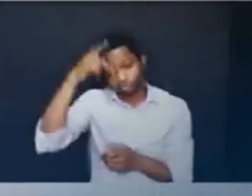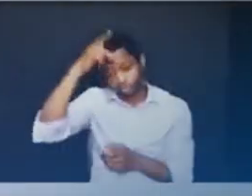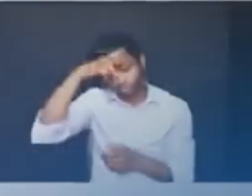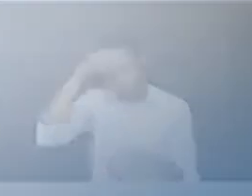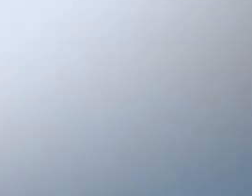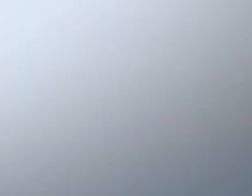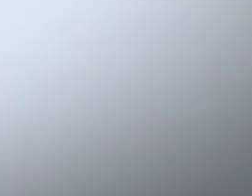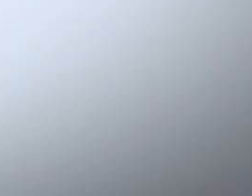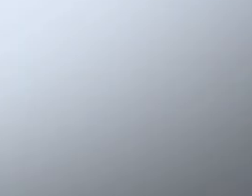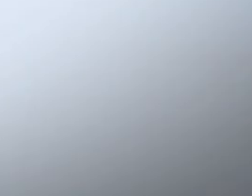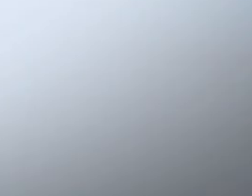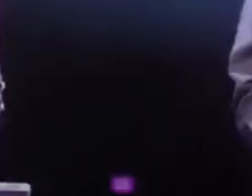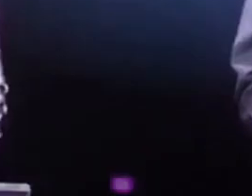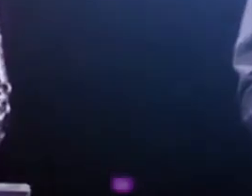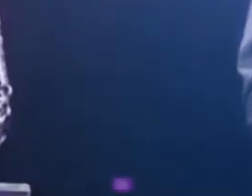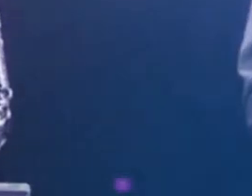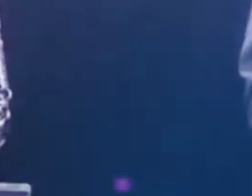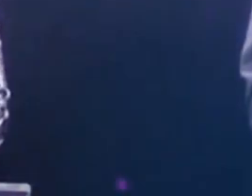3 verse 5.